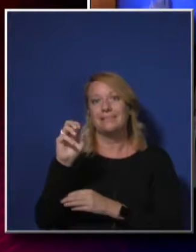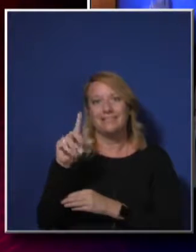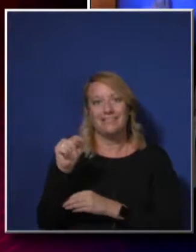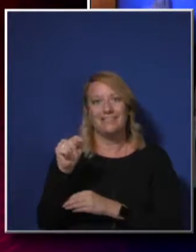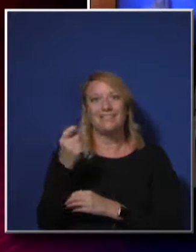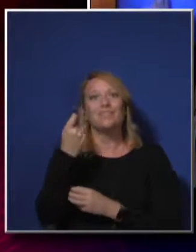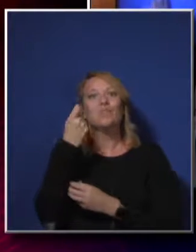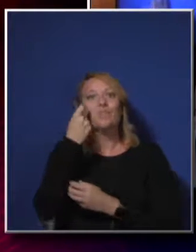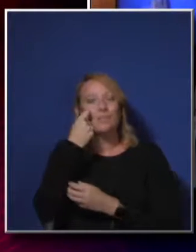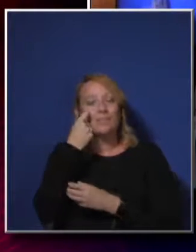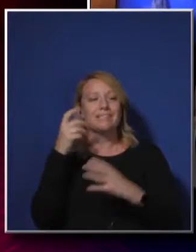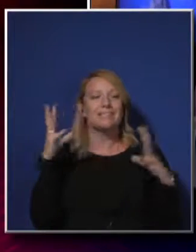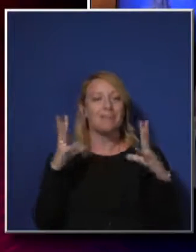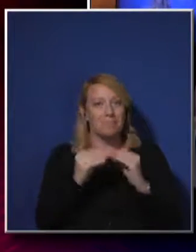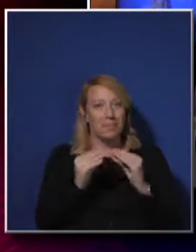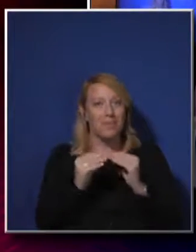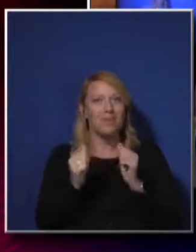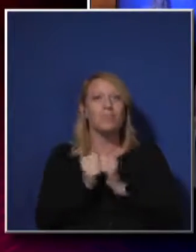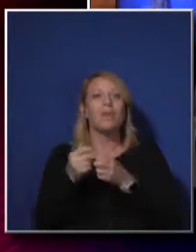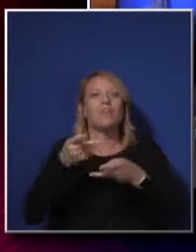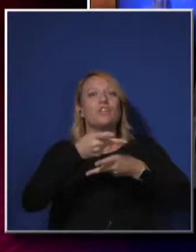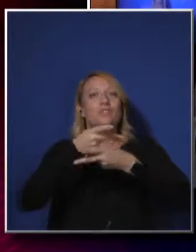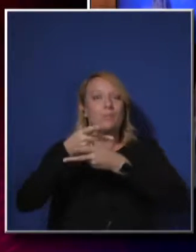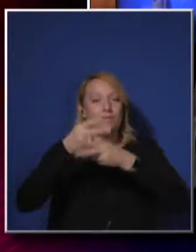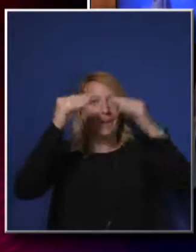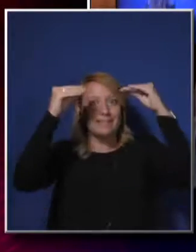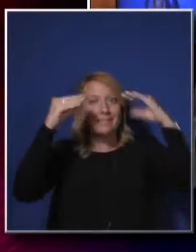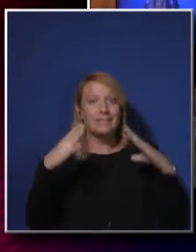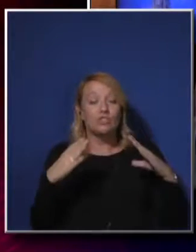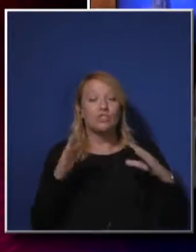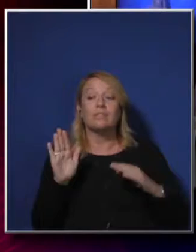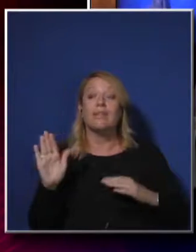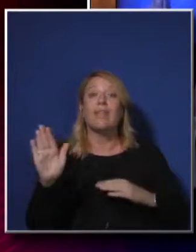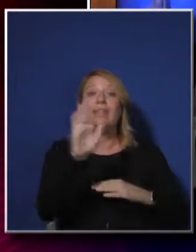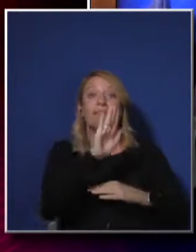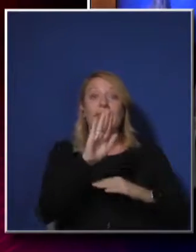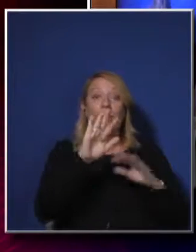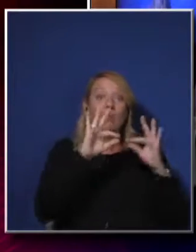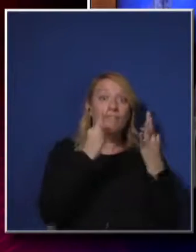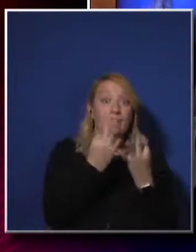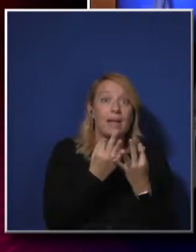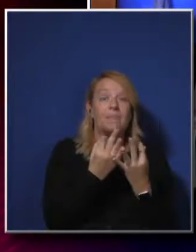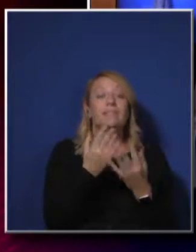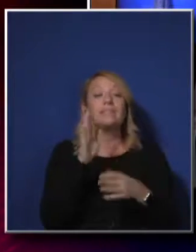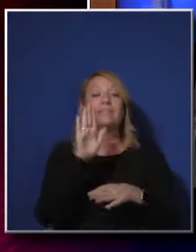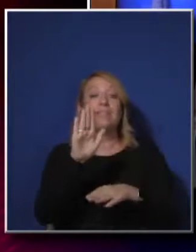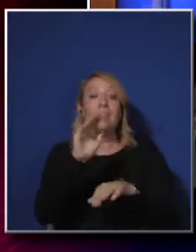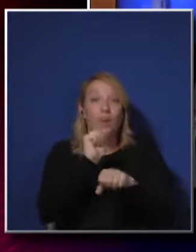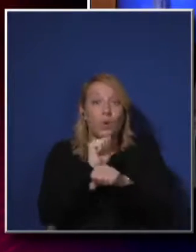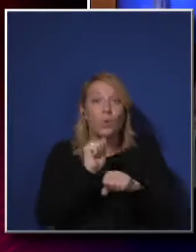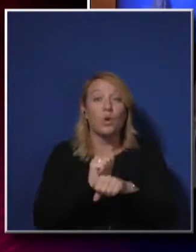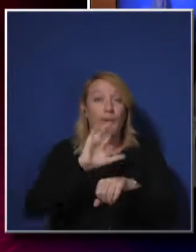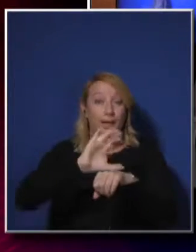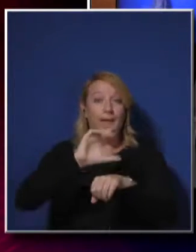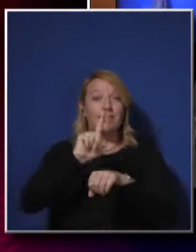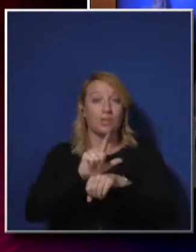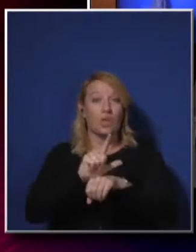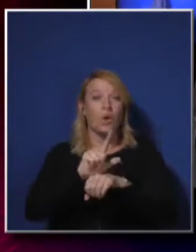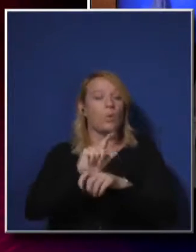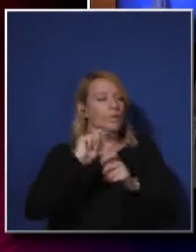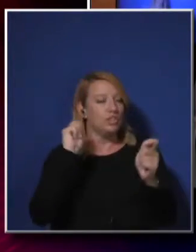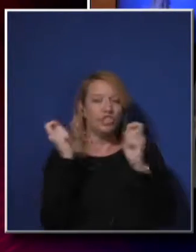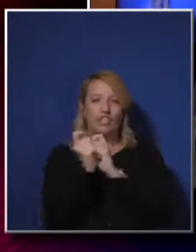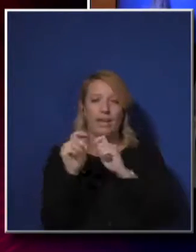with the supervising teachers to redistribute caseload. so that we can provide better